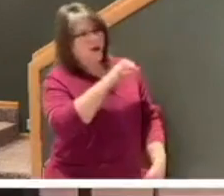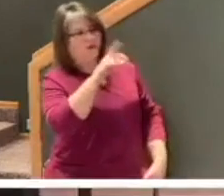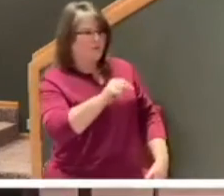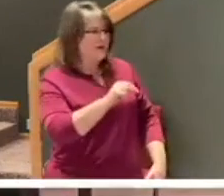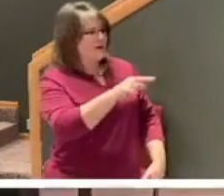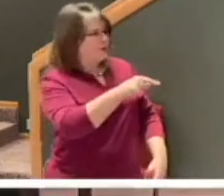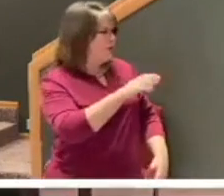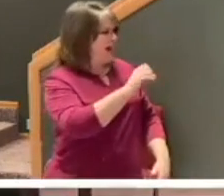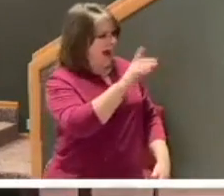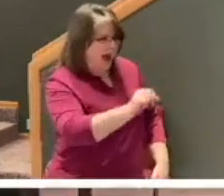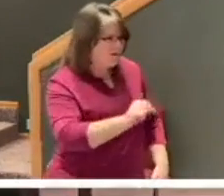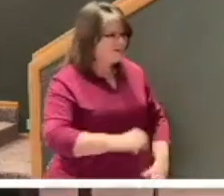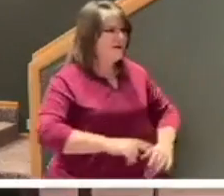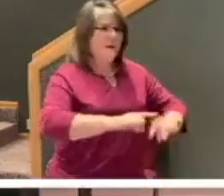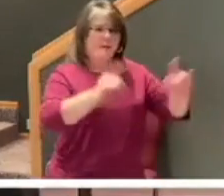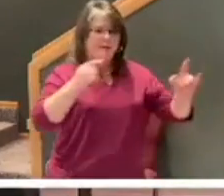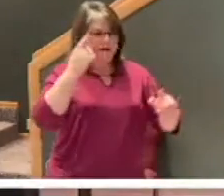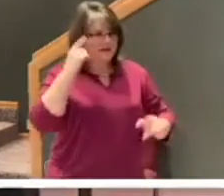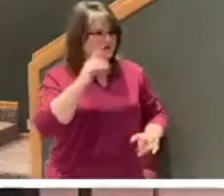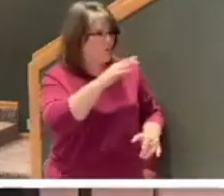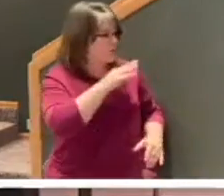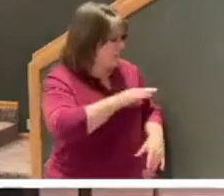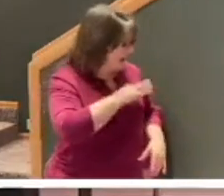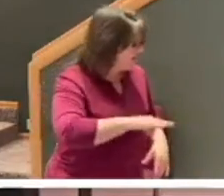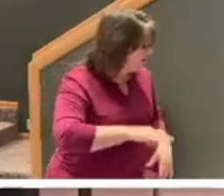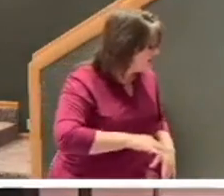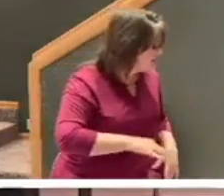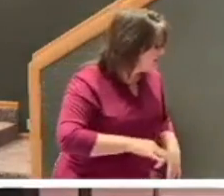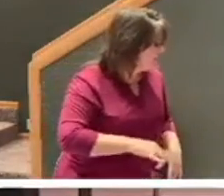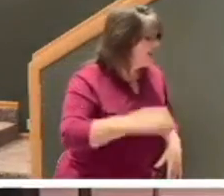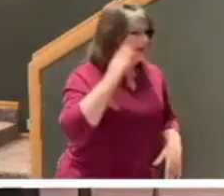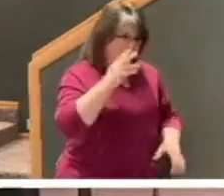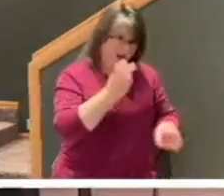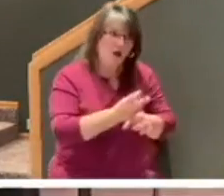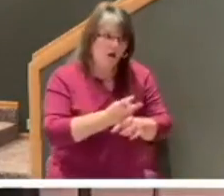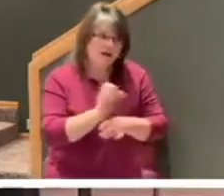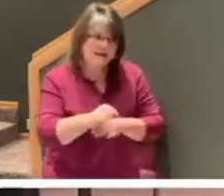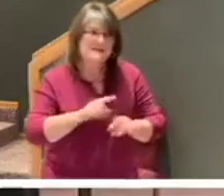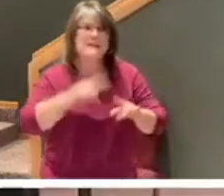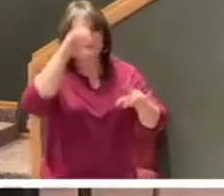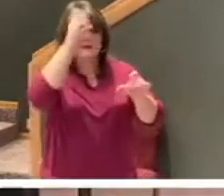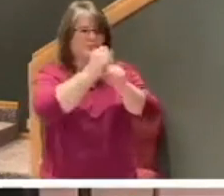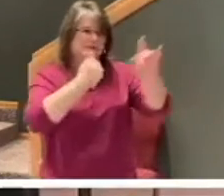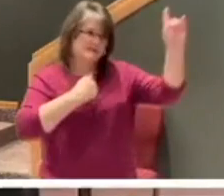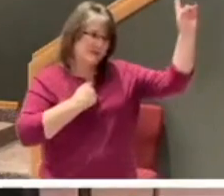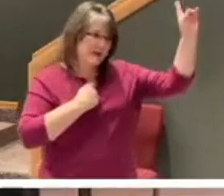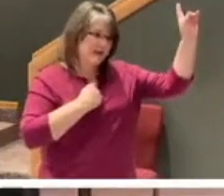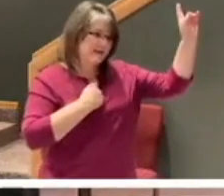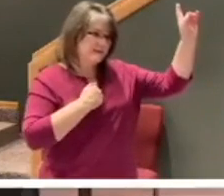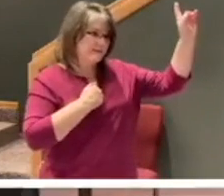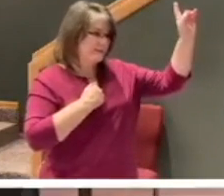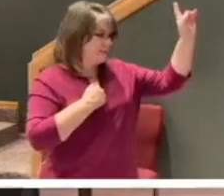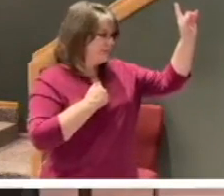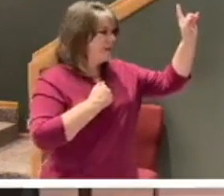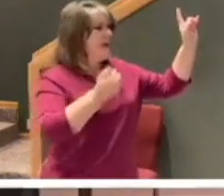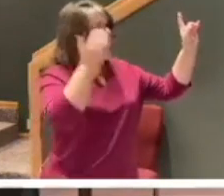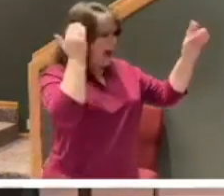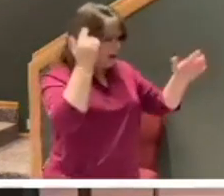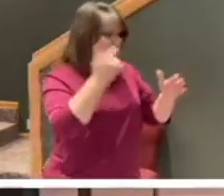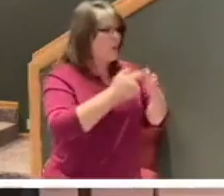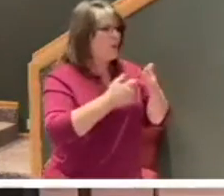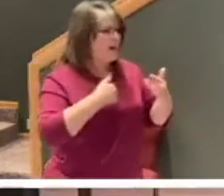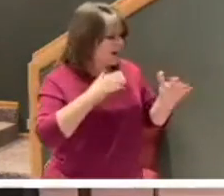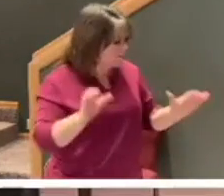out. But it's for your benefit. It'll be hard. But trust me. I know what I'm